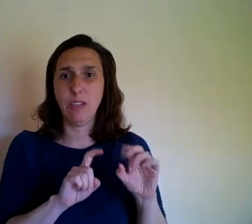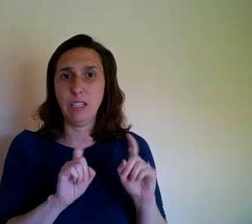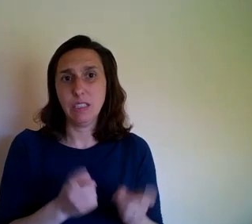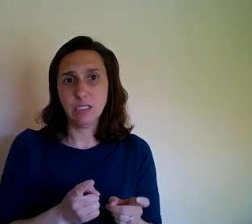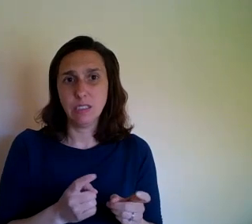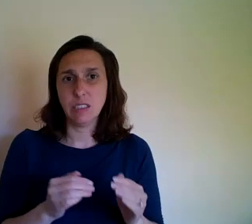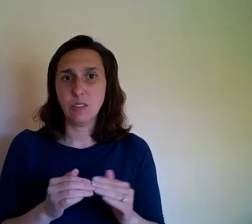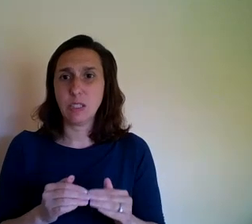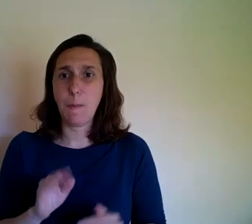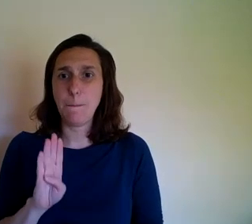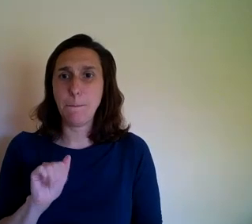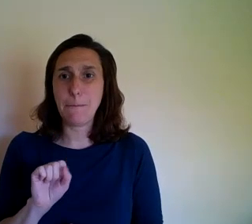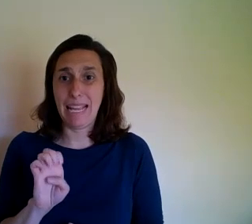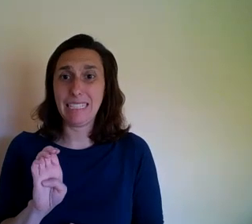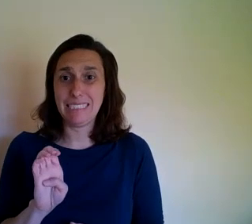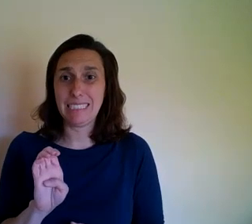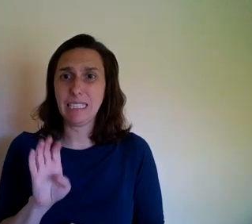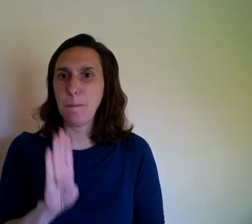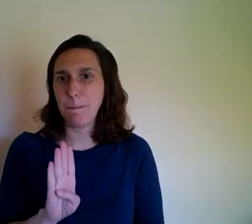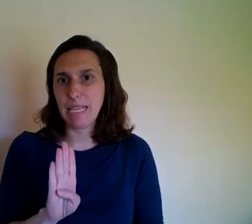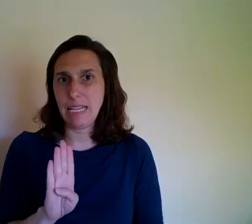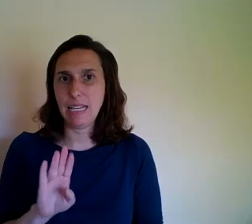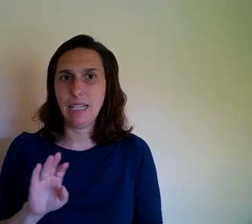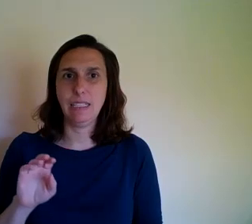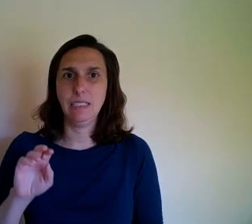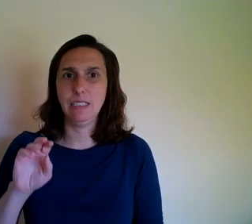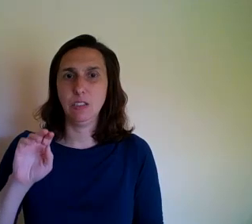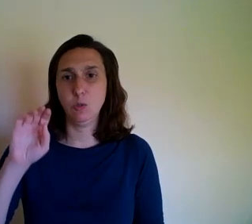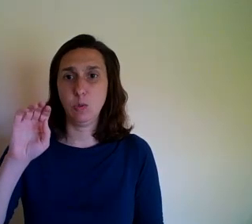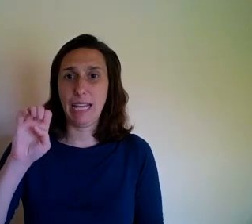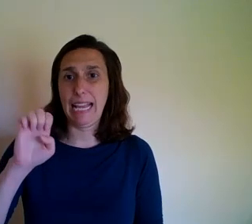to a power, and the related inverse function.